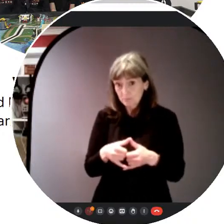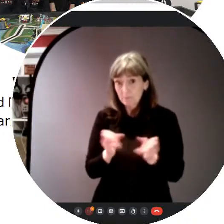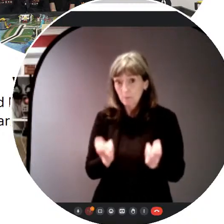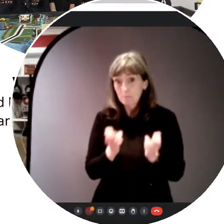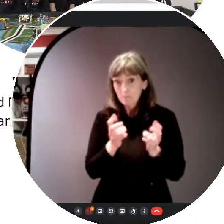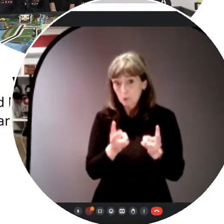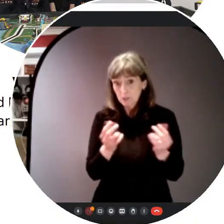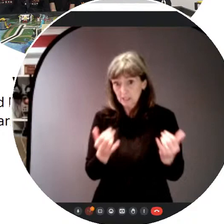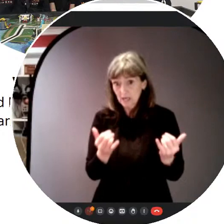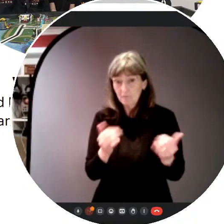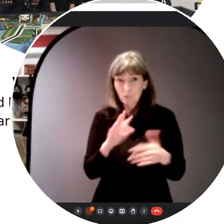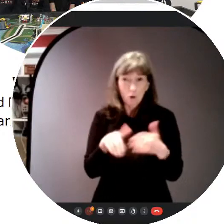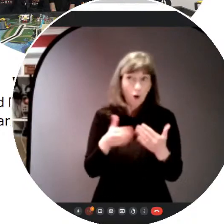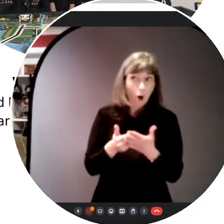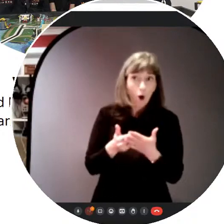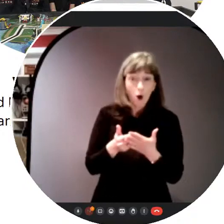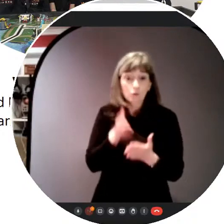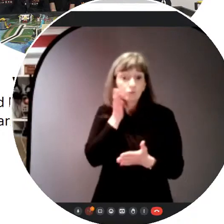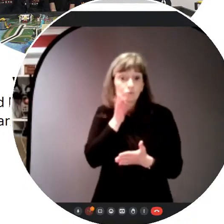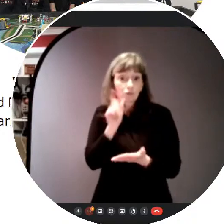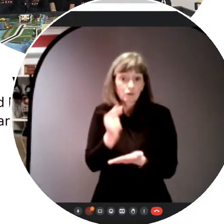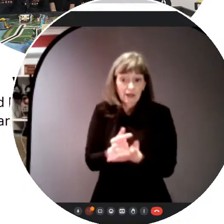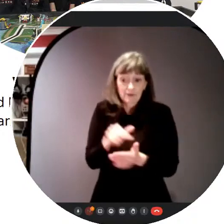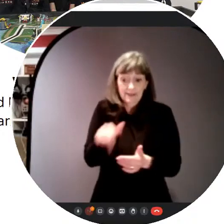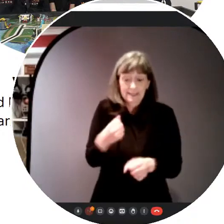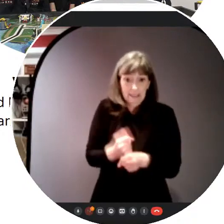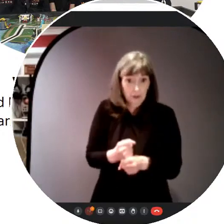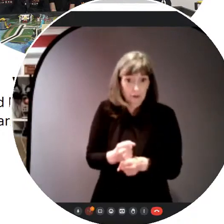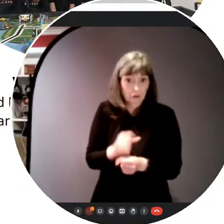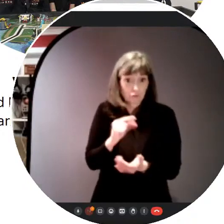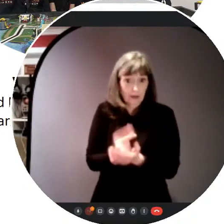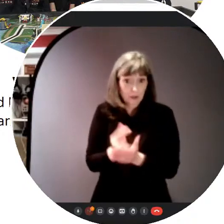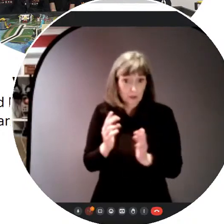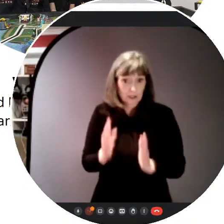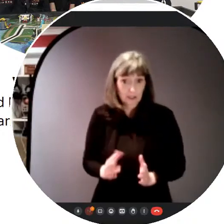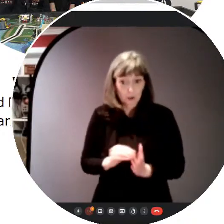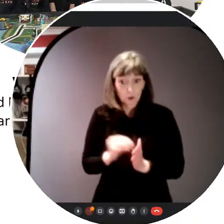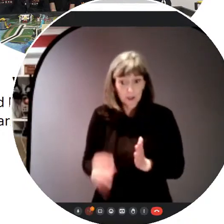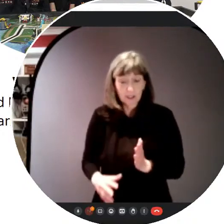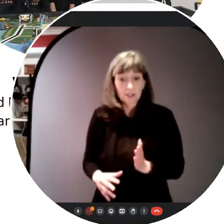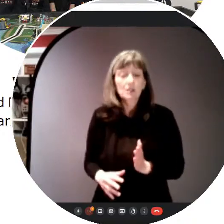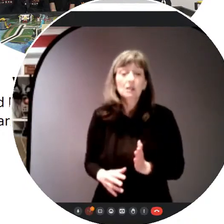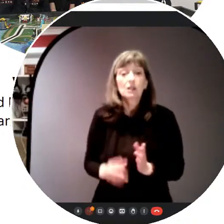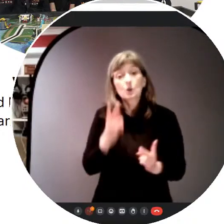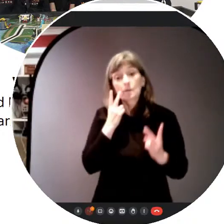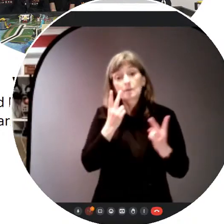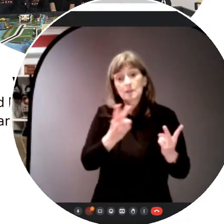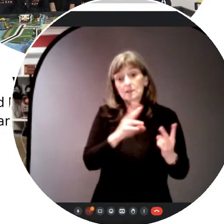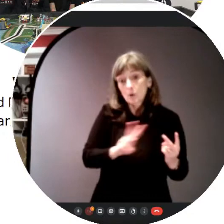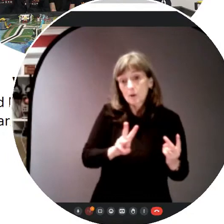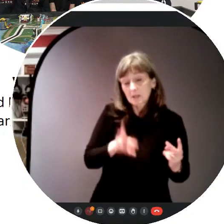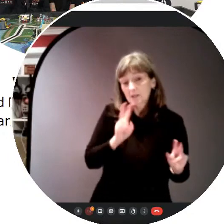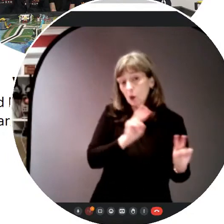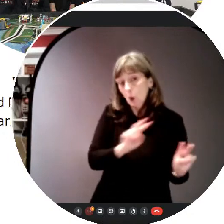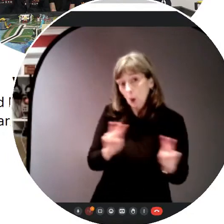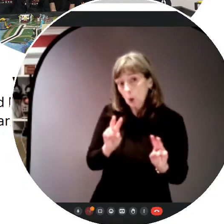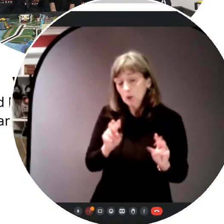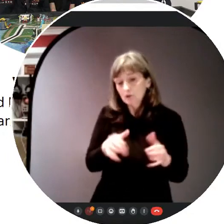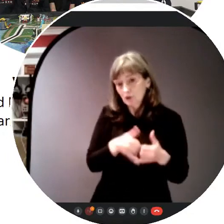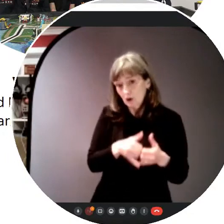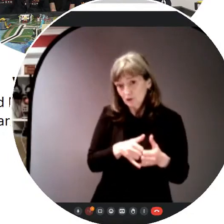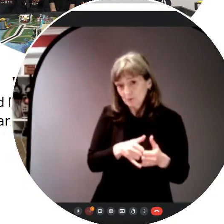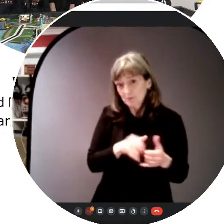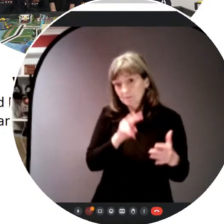all our graduates that are graduating this year. Please avail and visit our site, and by all means,